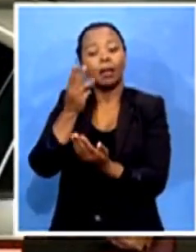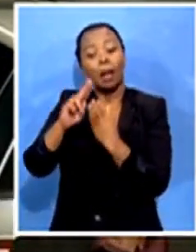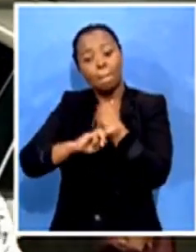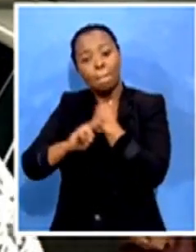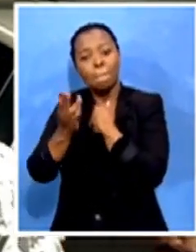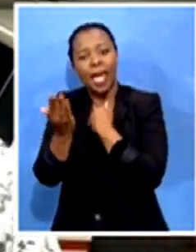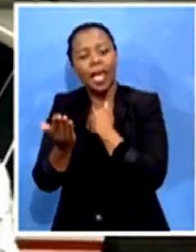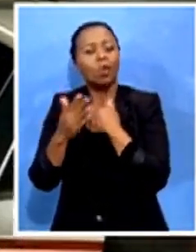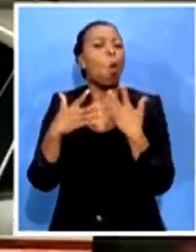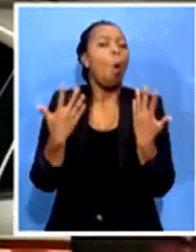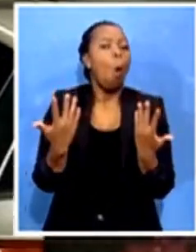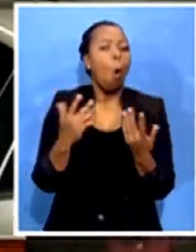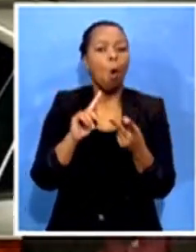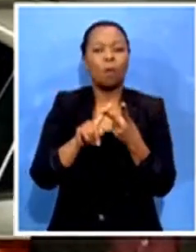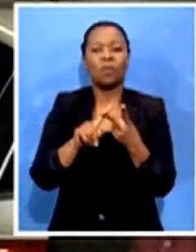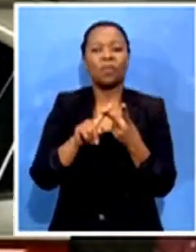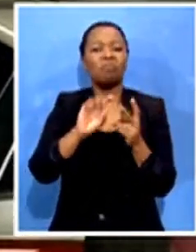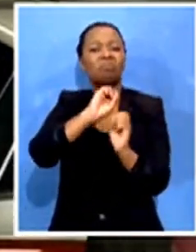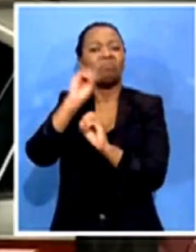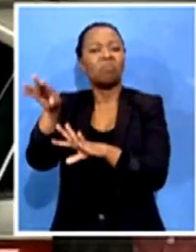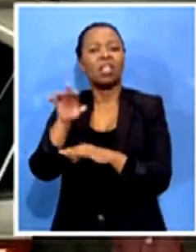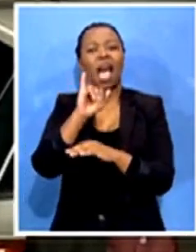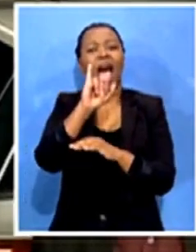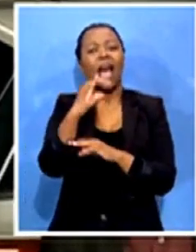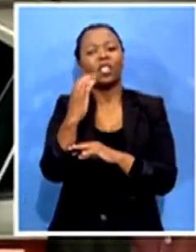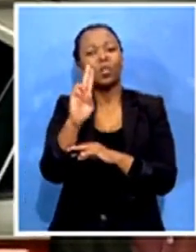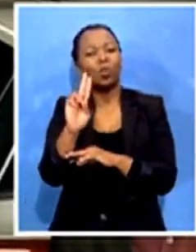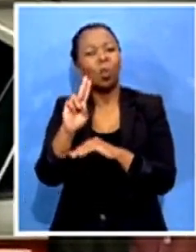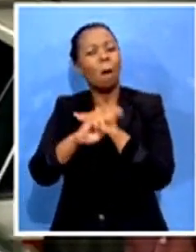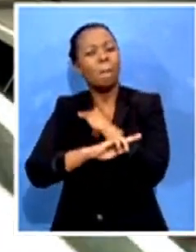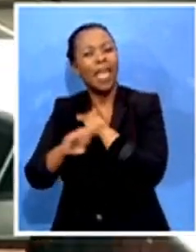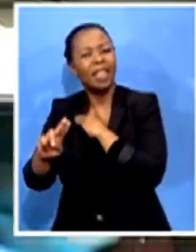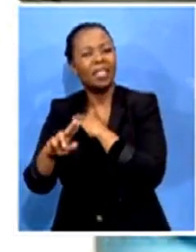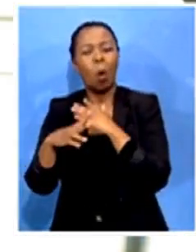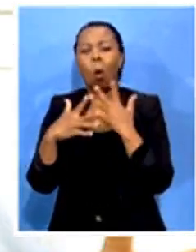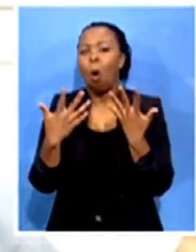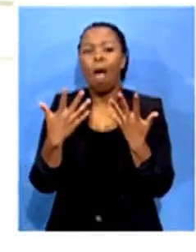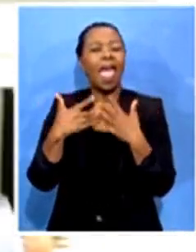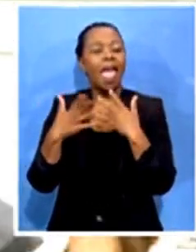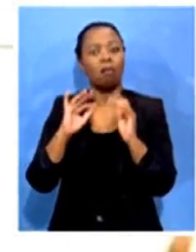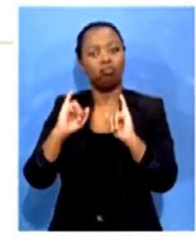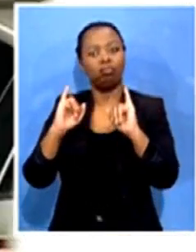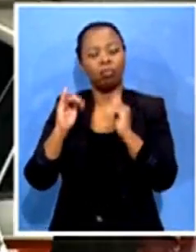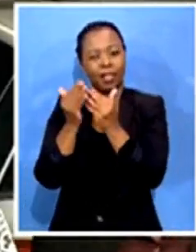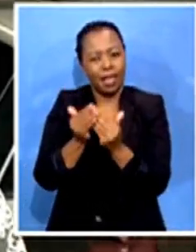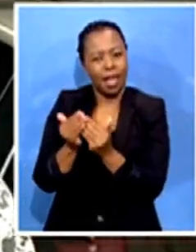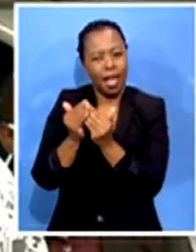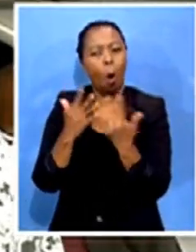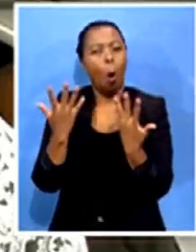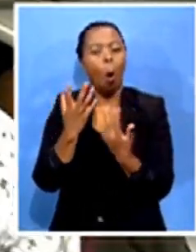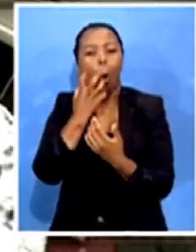ICU bed or any critical care, whether they need to be put on oxygen and all the related